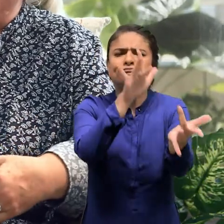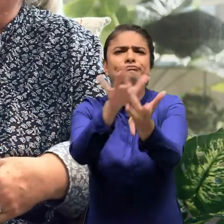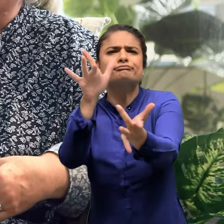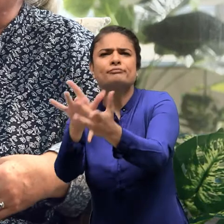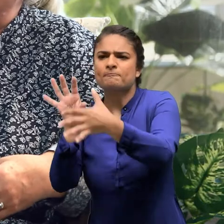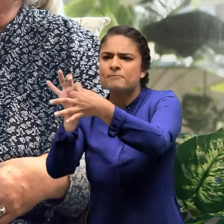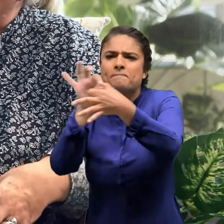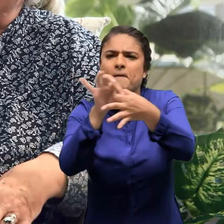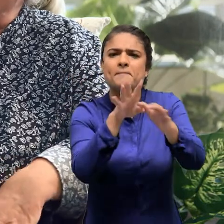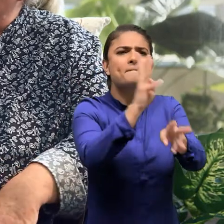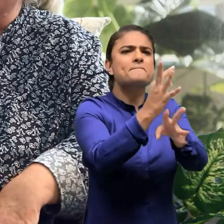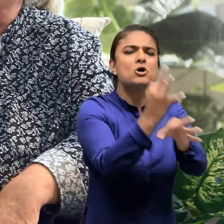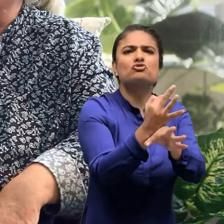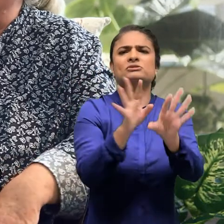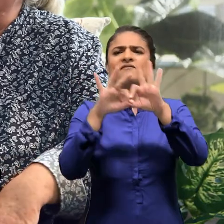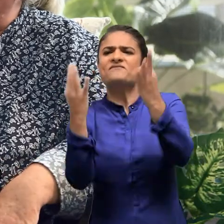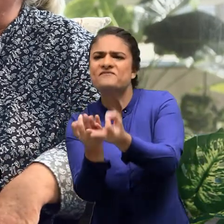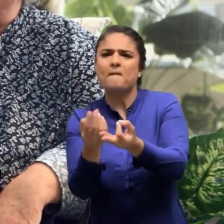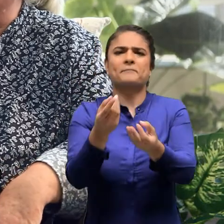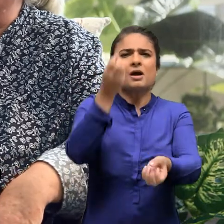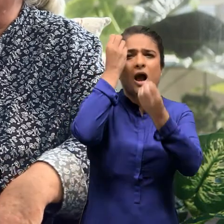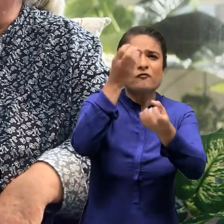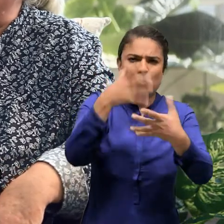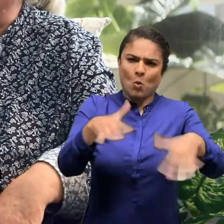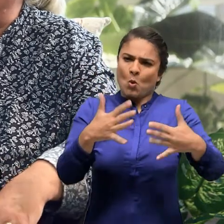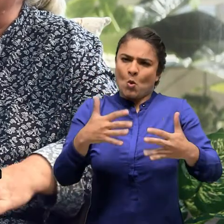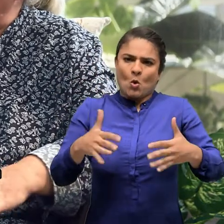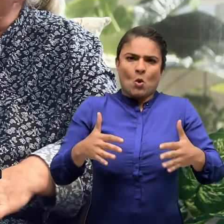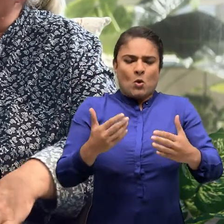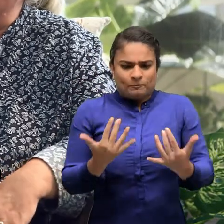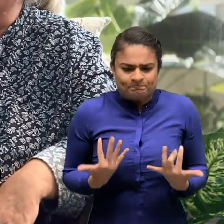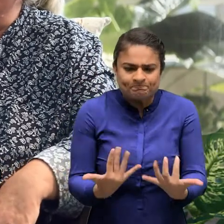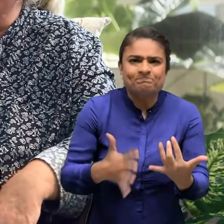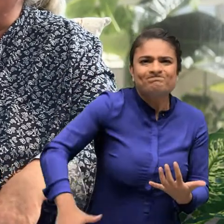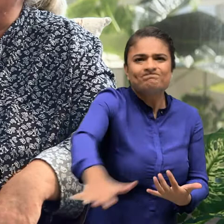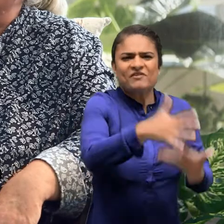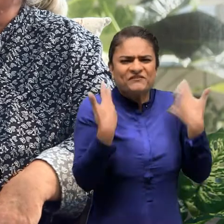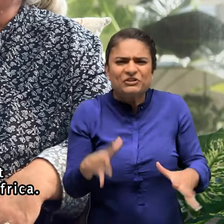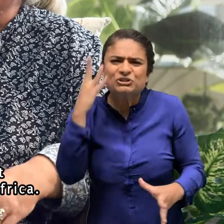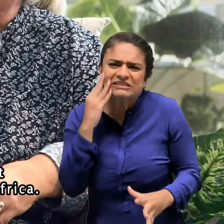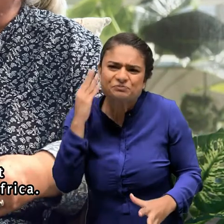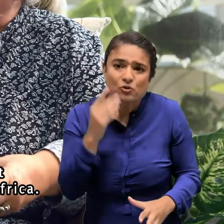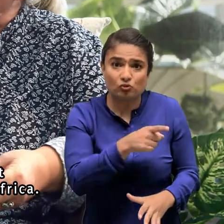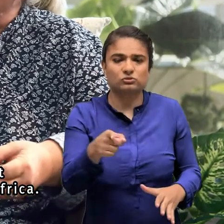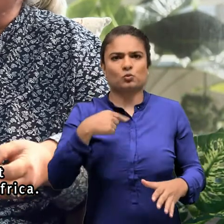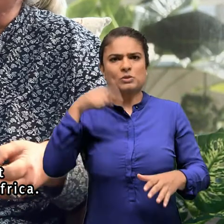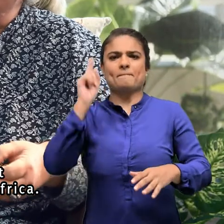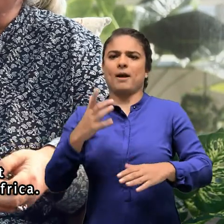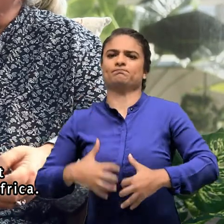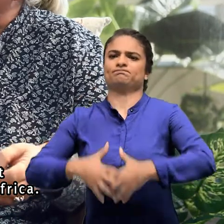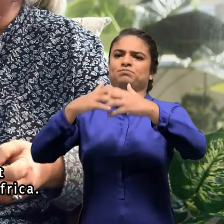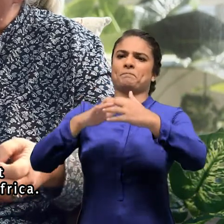a way to connect parents and families with information at a really grassroots level, creating